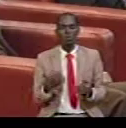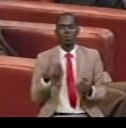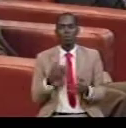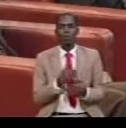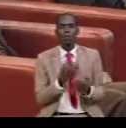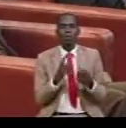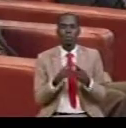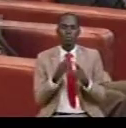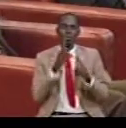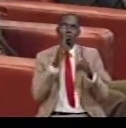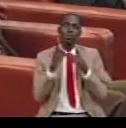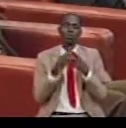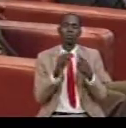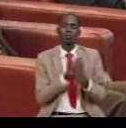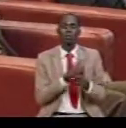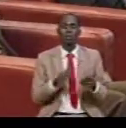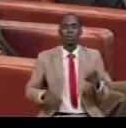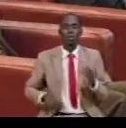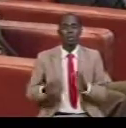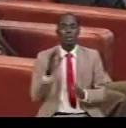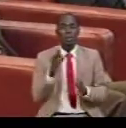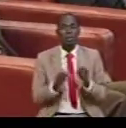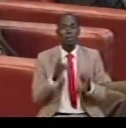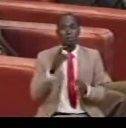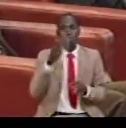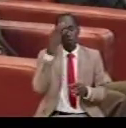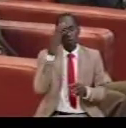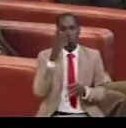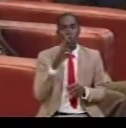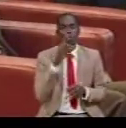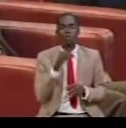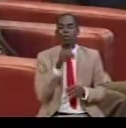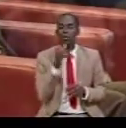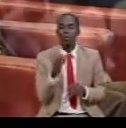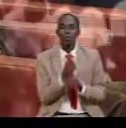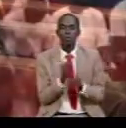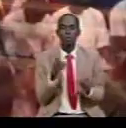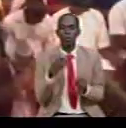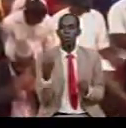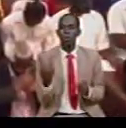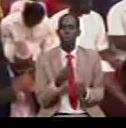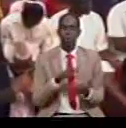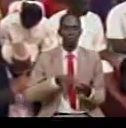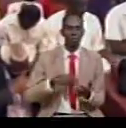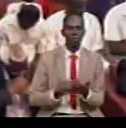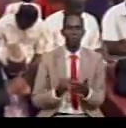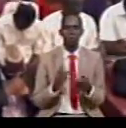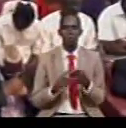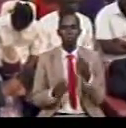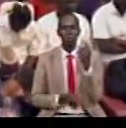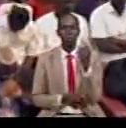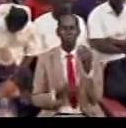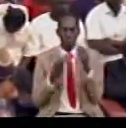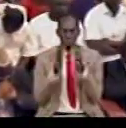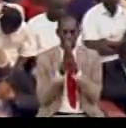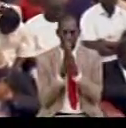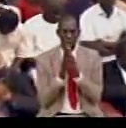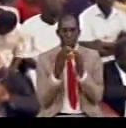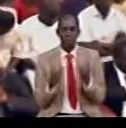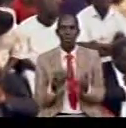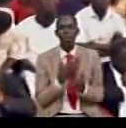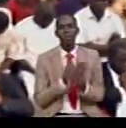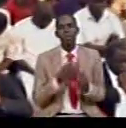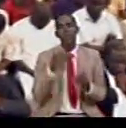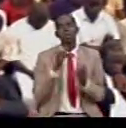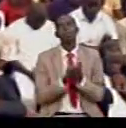Lord. If you know that you are not born again, you will always fall into temptation. Pray this morning and say, God, confess yourself and say, God, I want to be